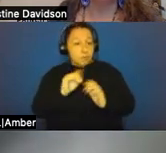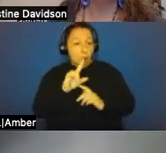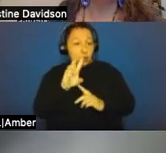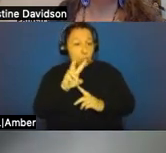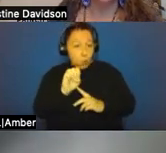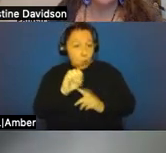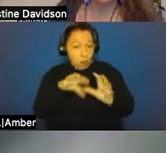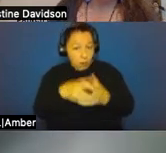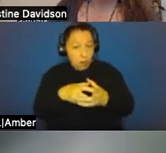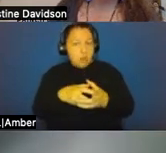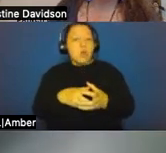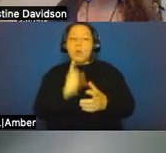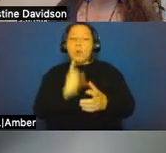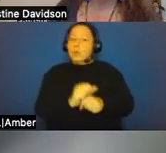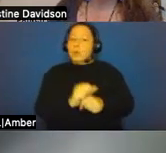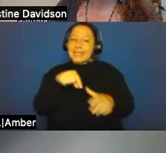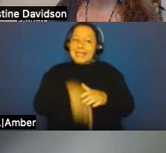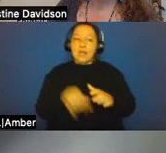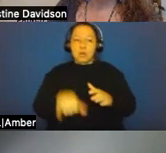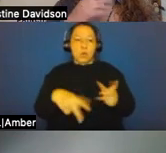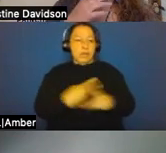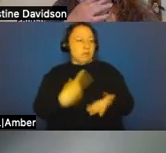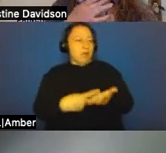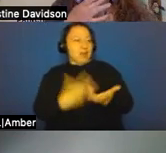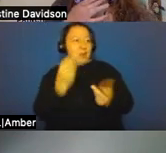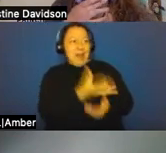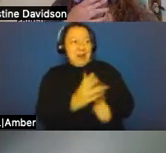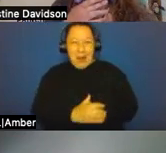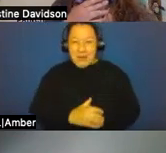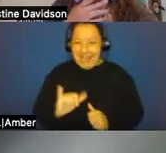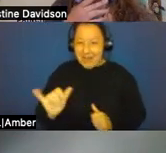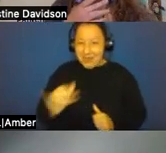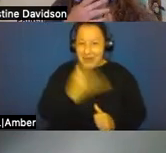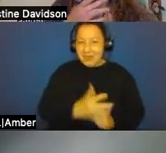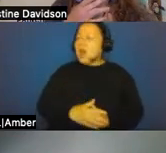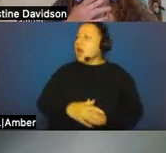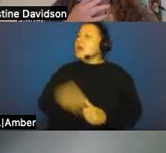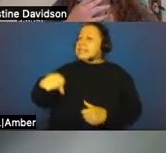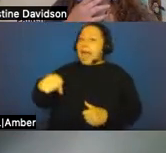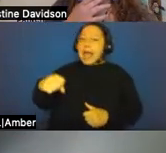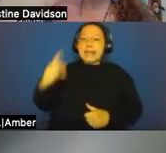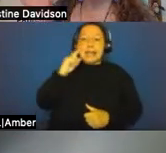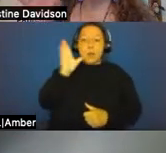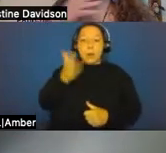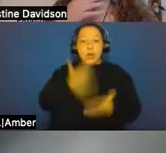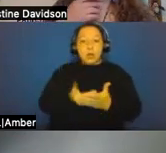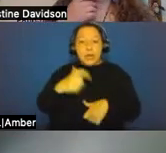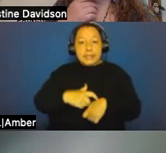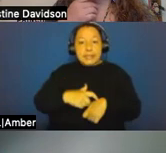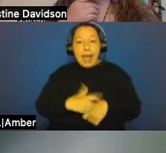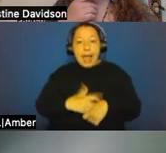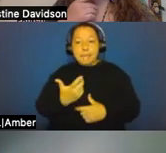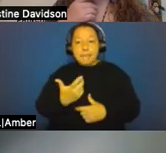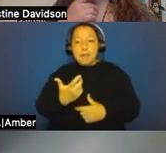So yeah, I just want to say that too. Afton, that might be a good time for you to drop I forgot to even mention